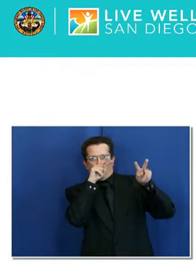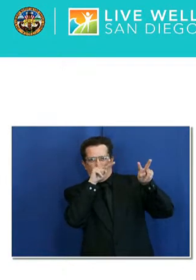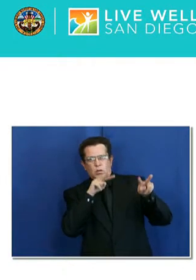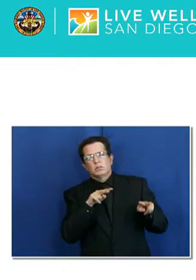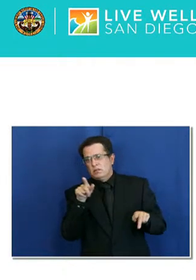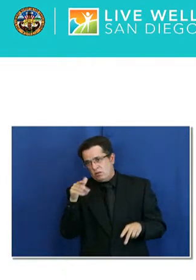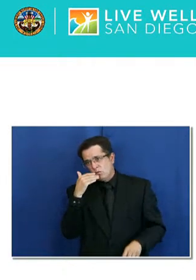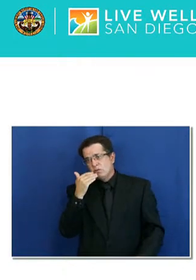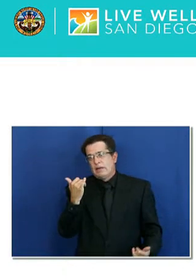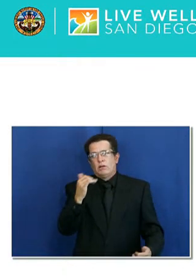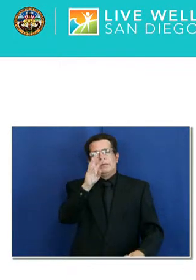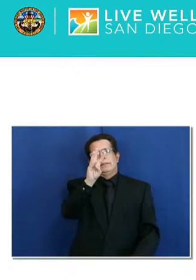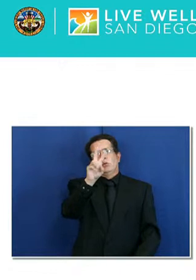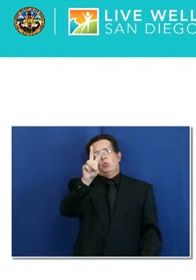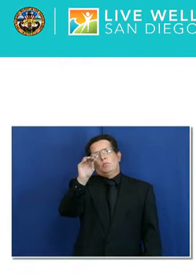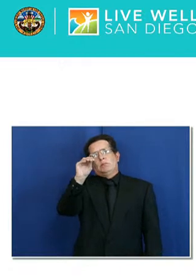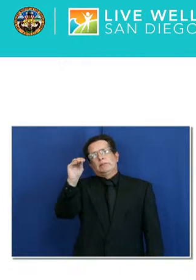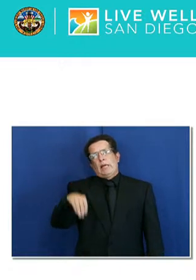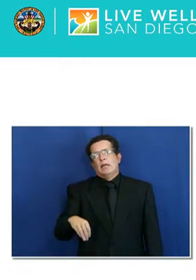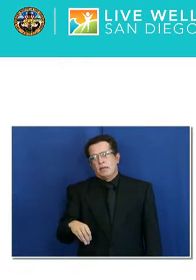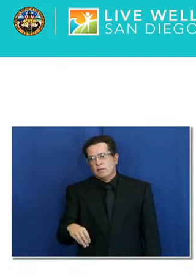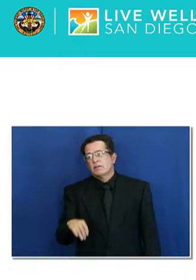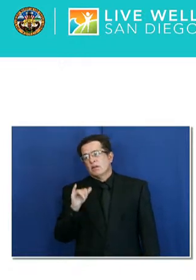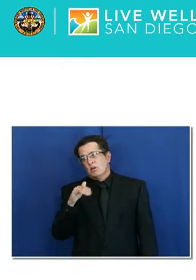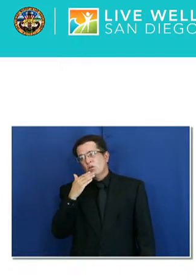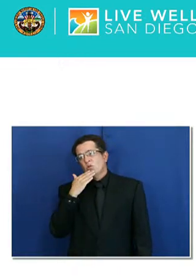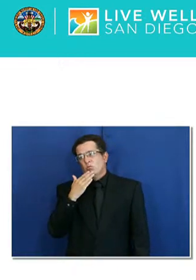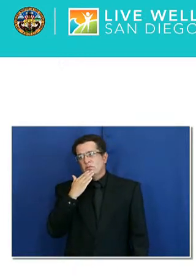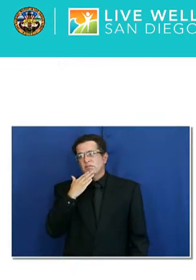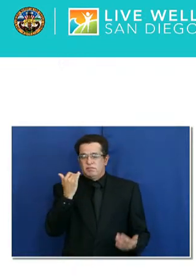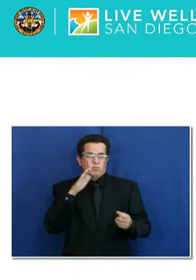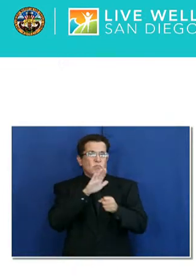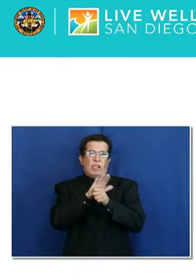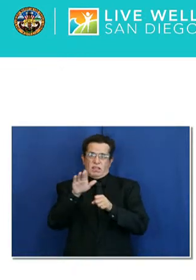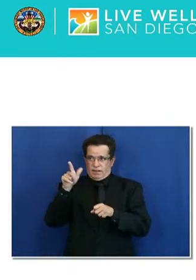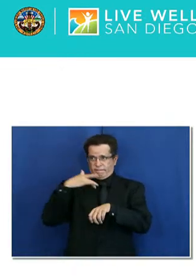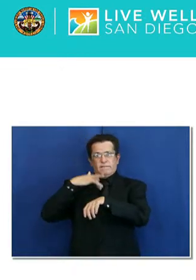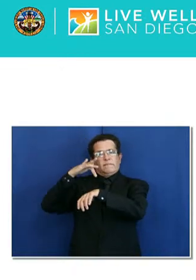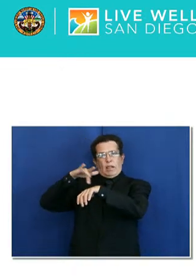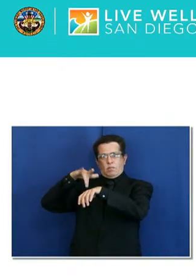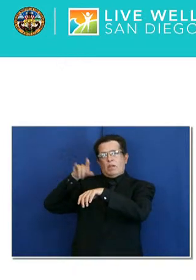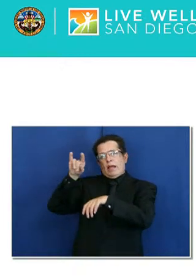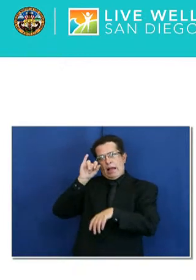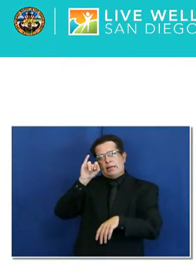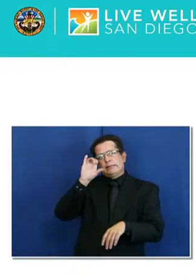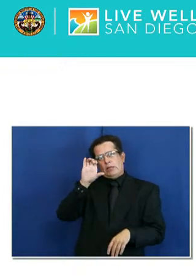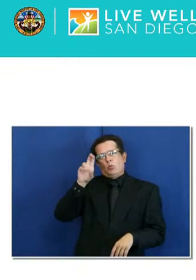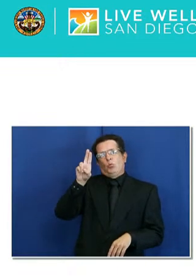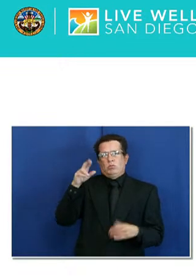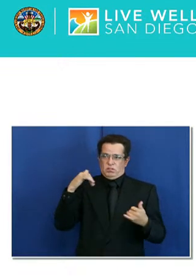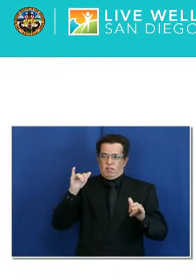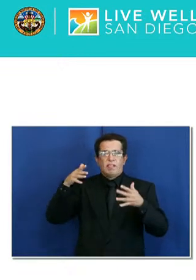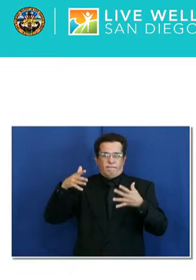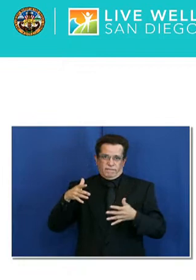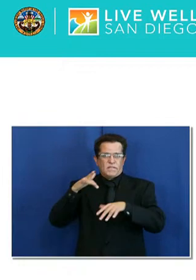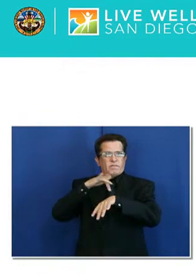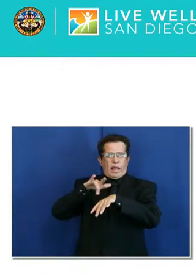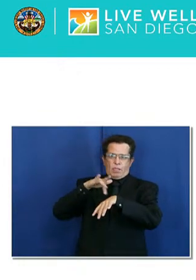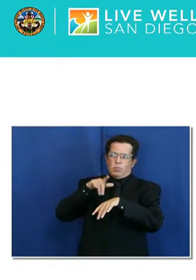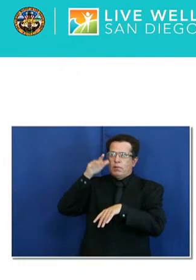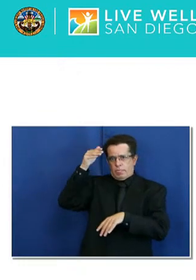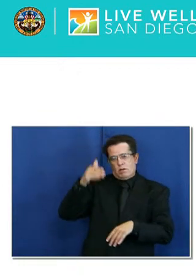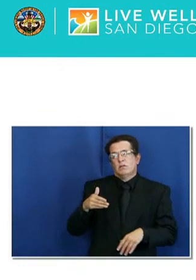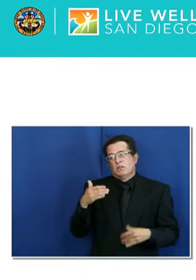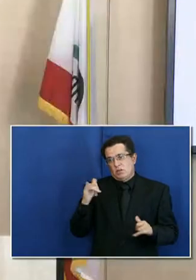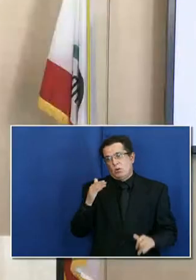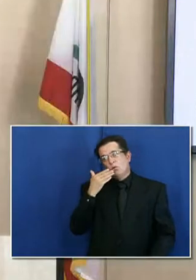steady there at 62%, 434, which gives us plenty of room in our ICU system for capacity